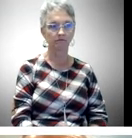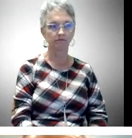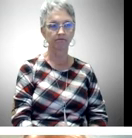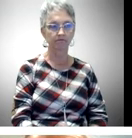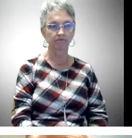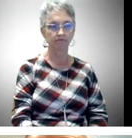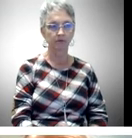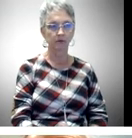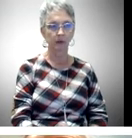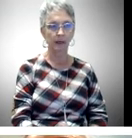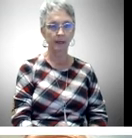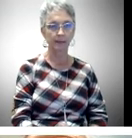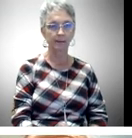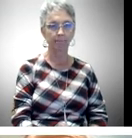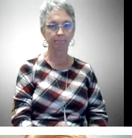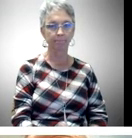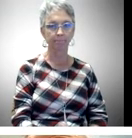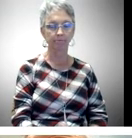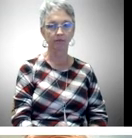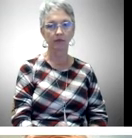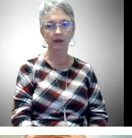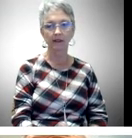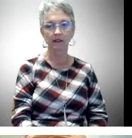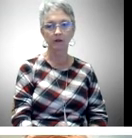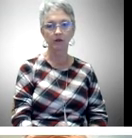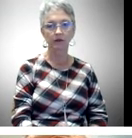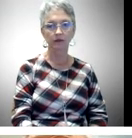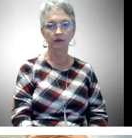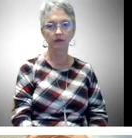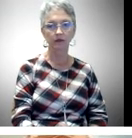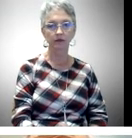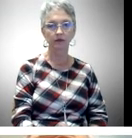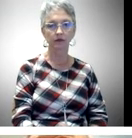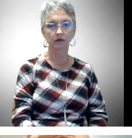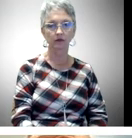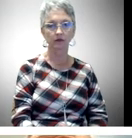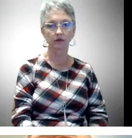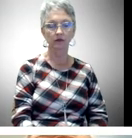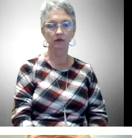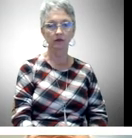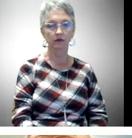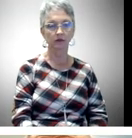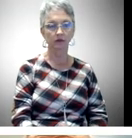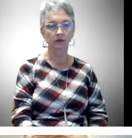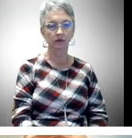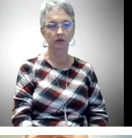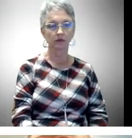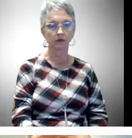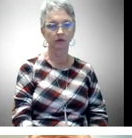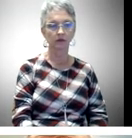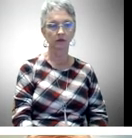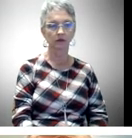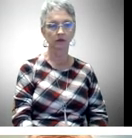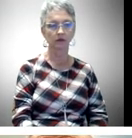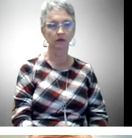guardianship. Another aspect of guardianship, from the perspective of people with disabilities, it really strips